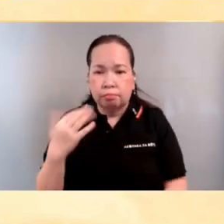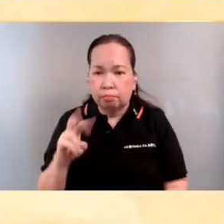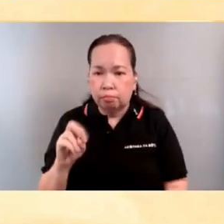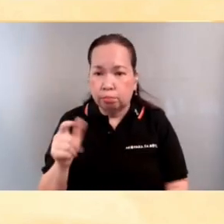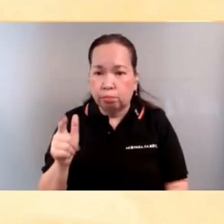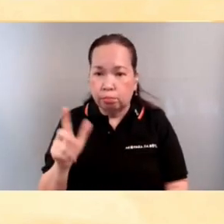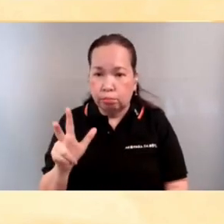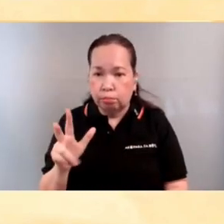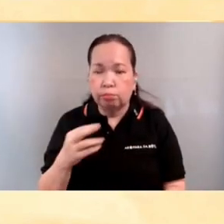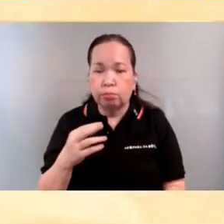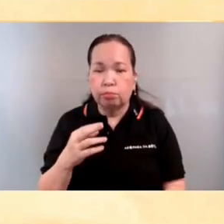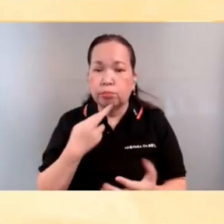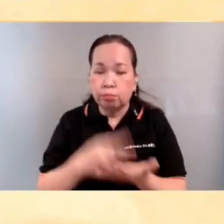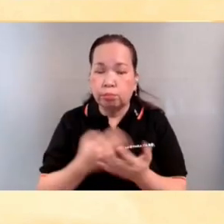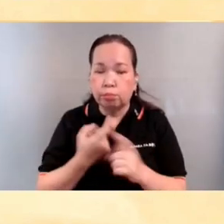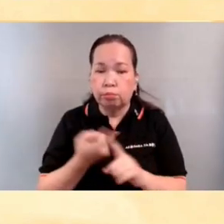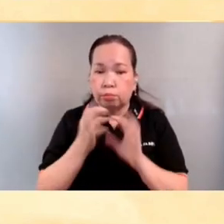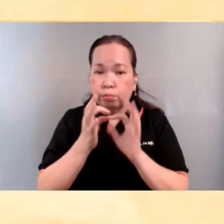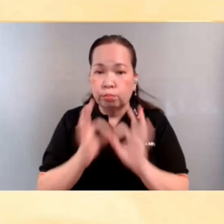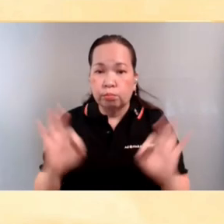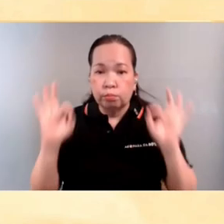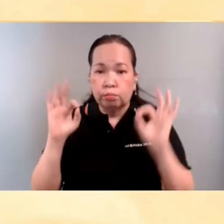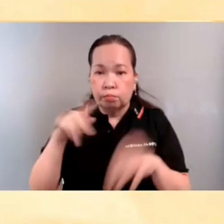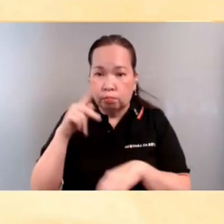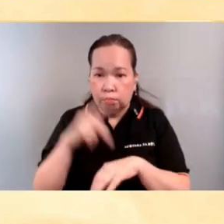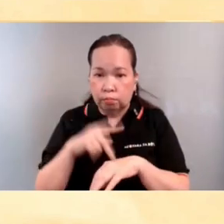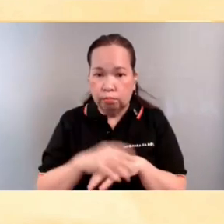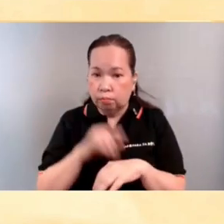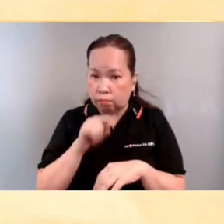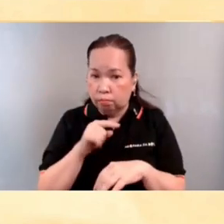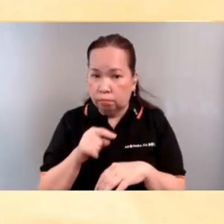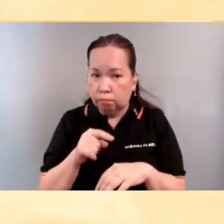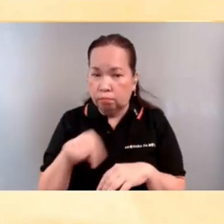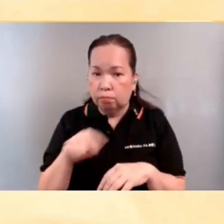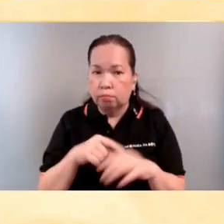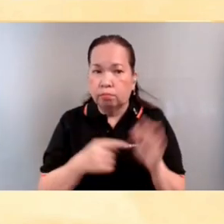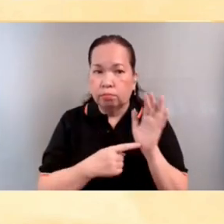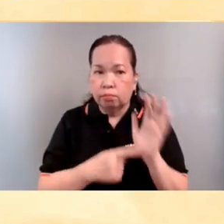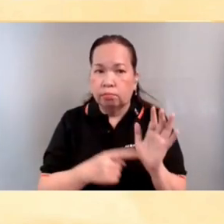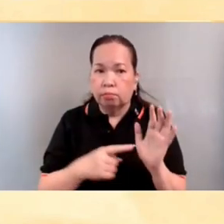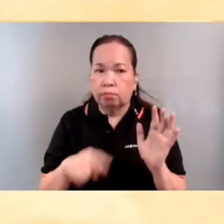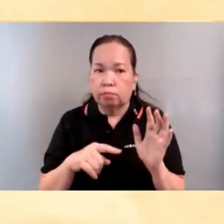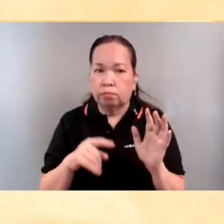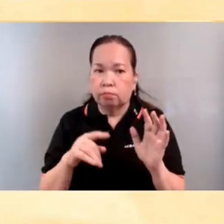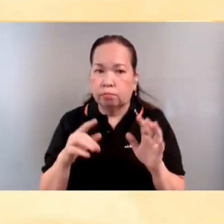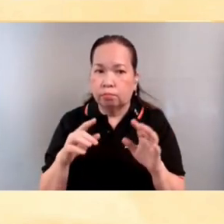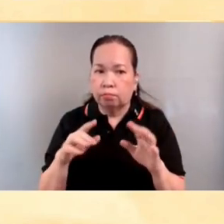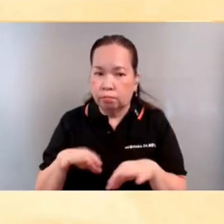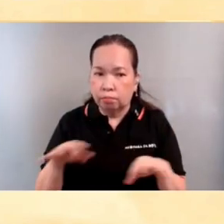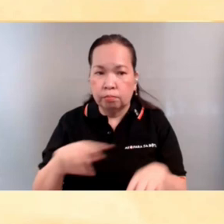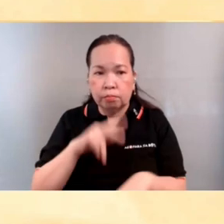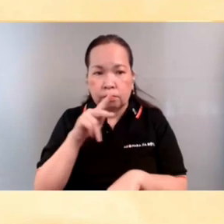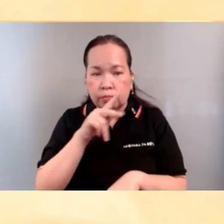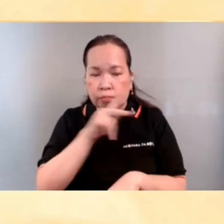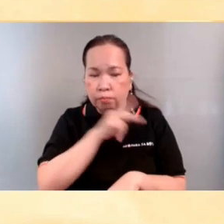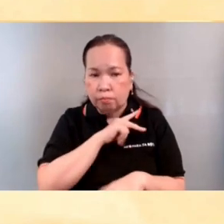UNICEF Philippines. Now, these cases represent some of our children's personal experiences of human